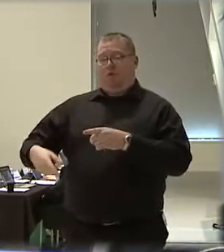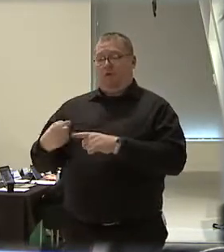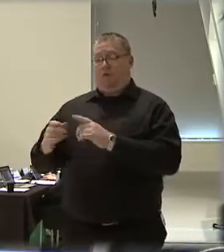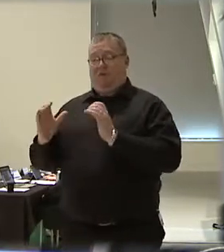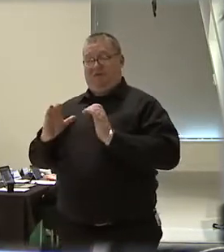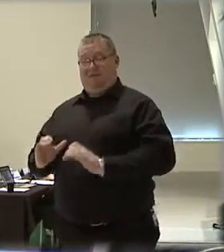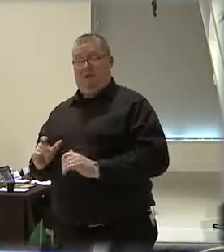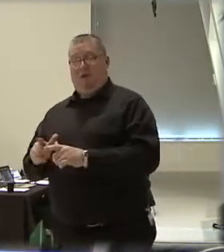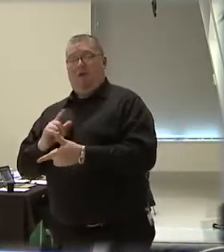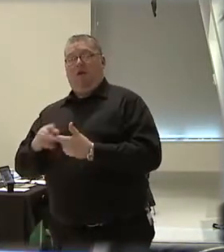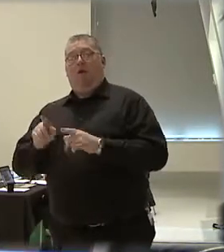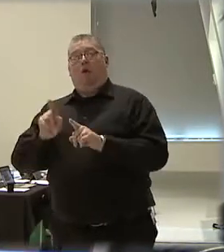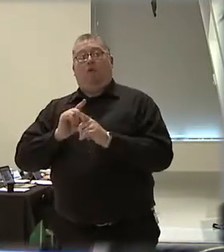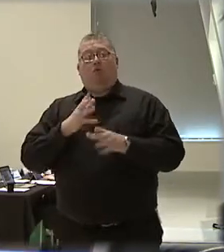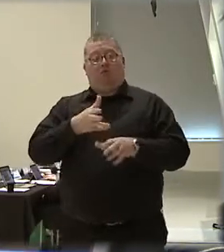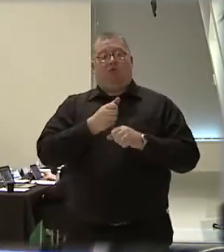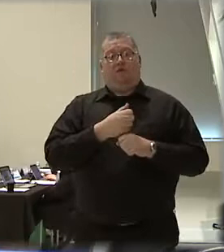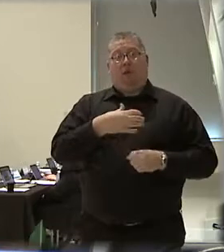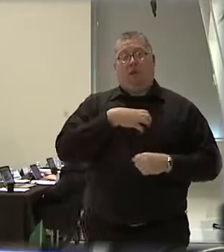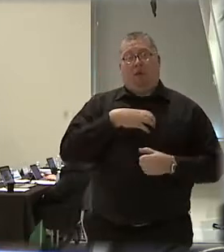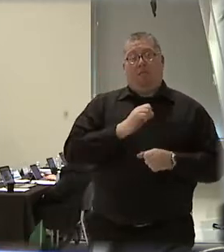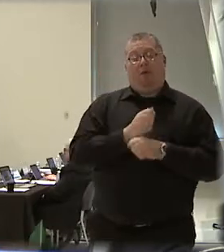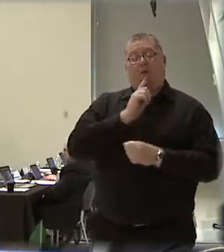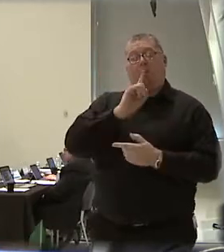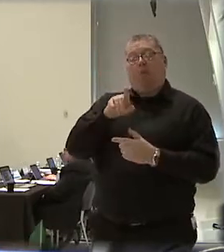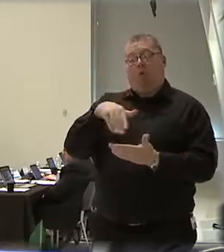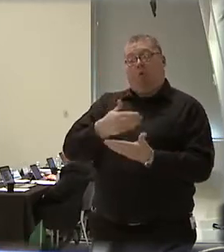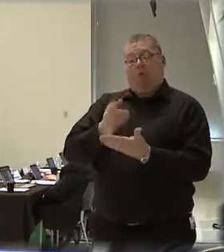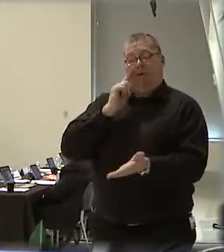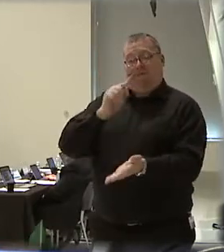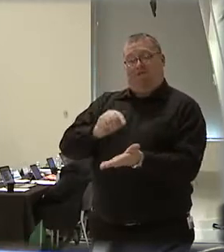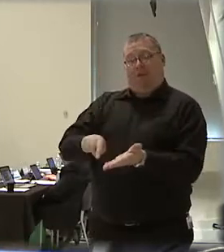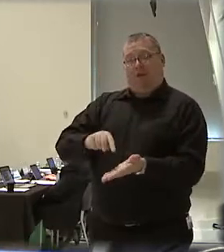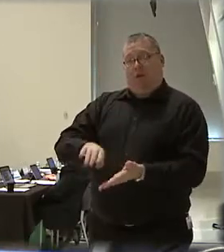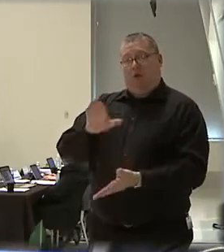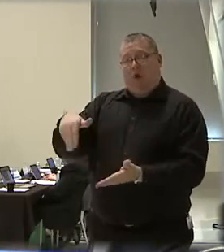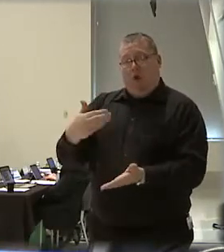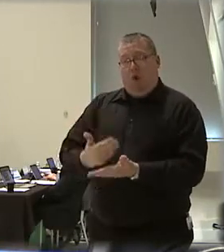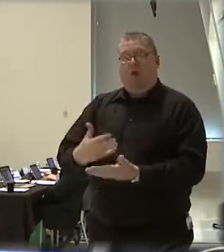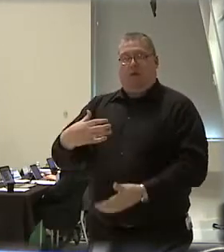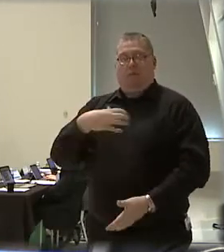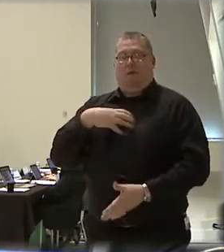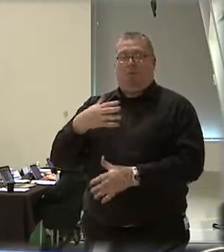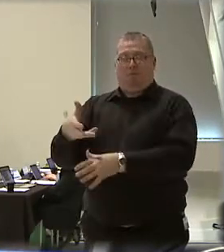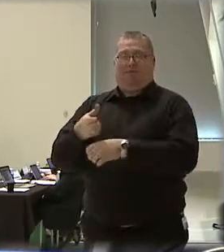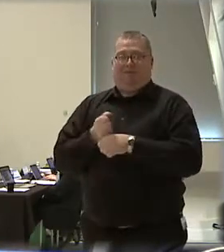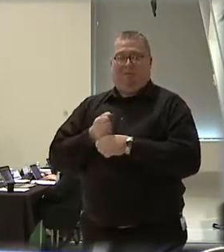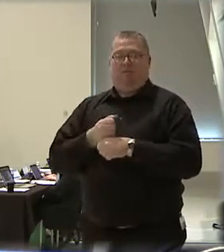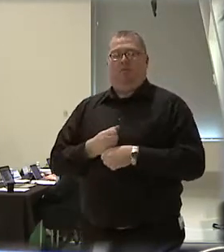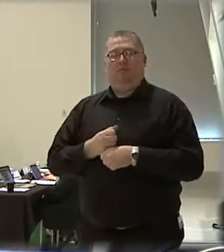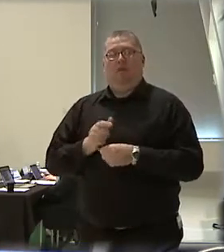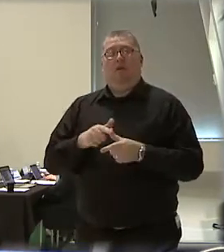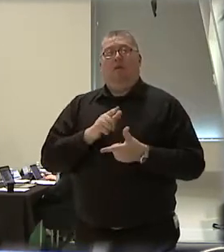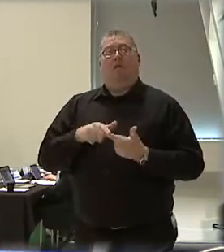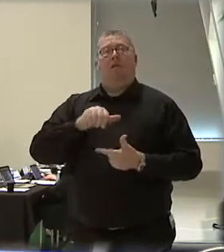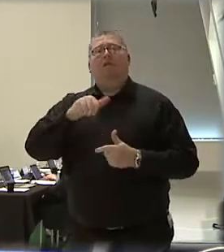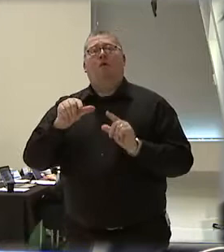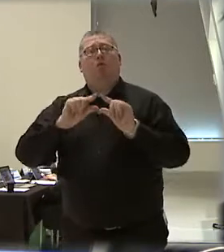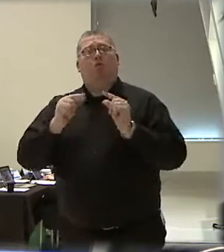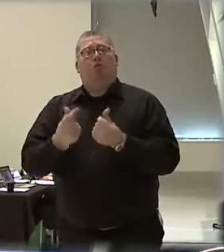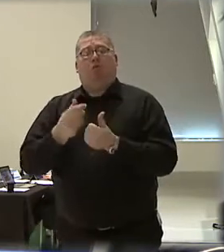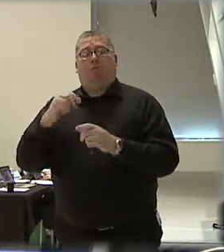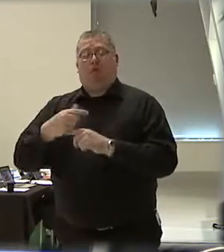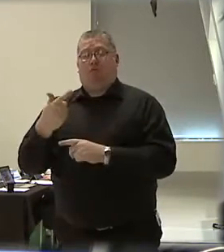they received complaints and they ensured that we investigated them. There's another group in